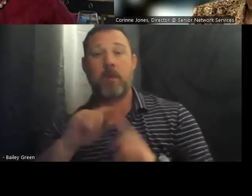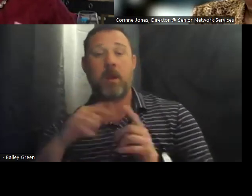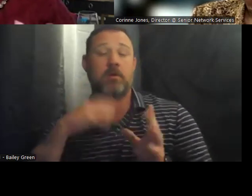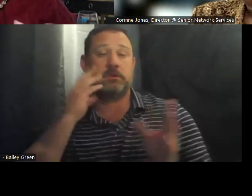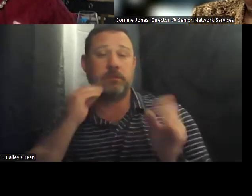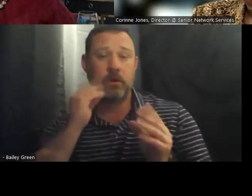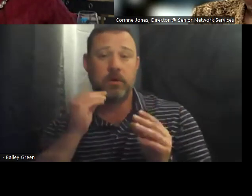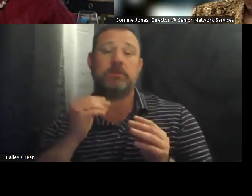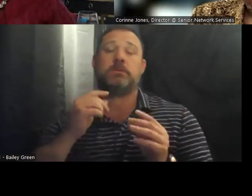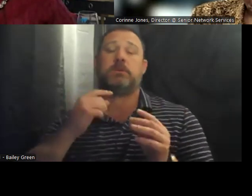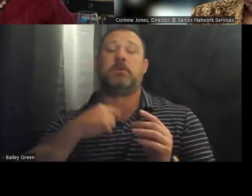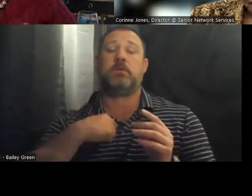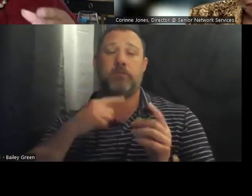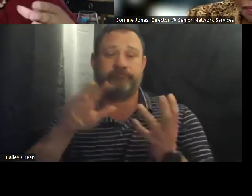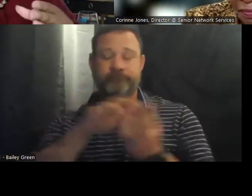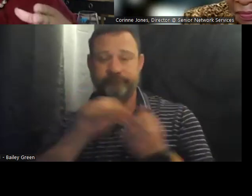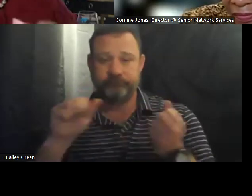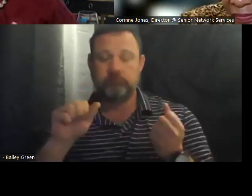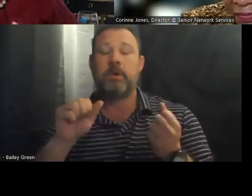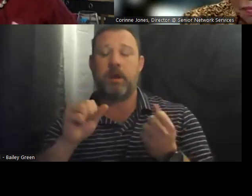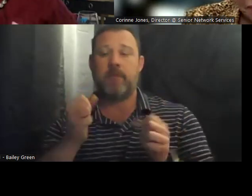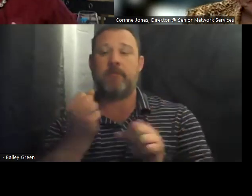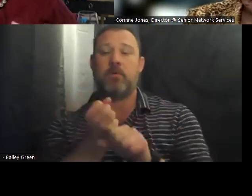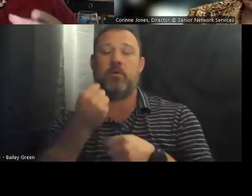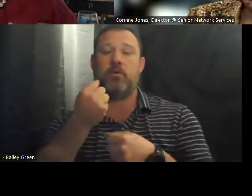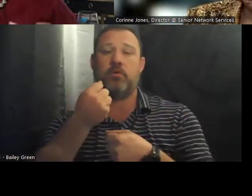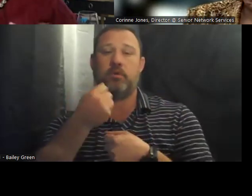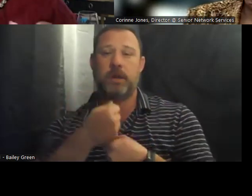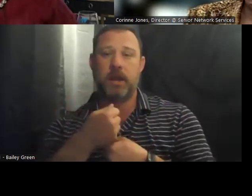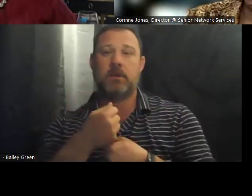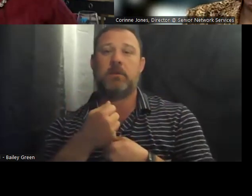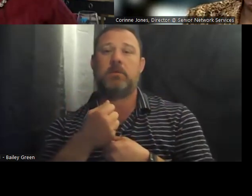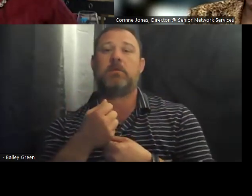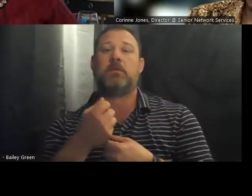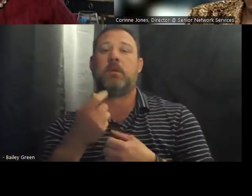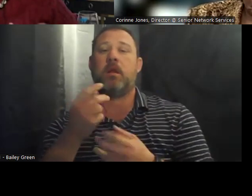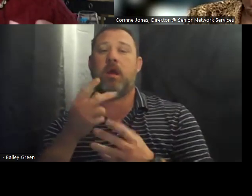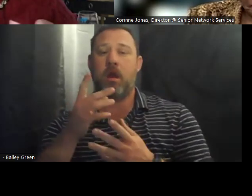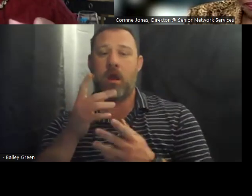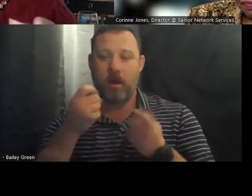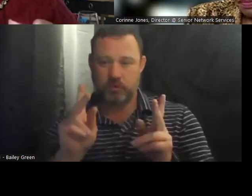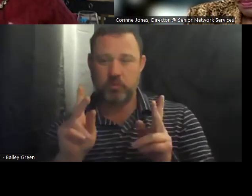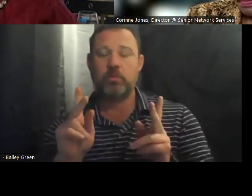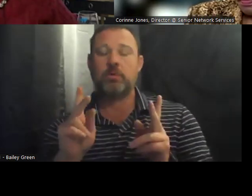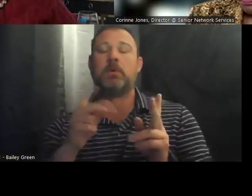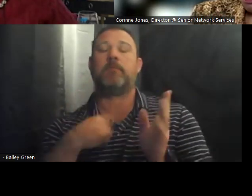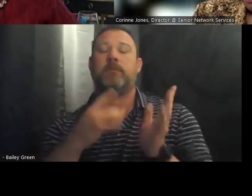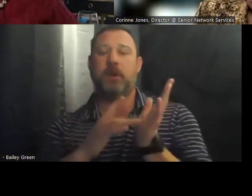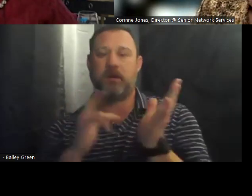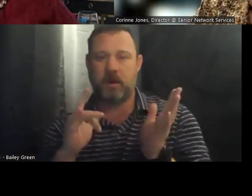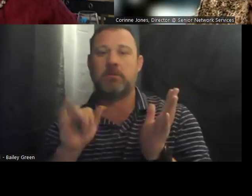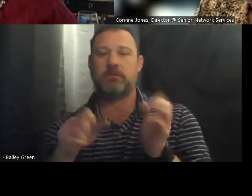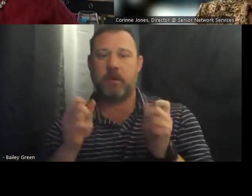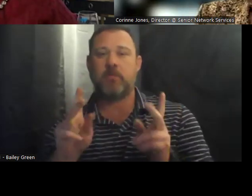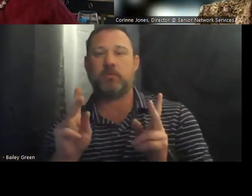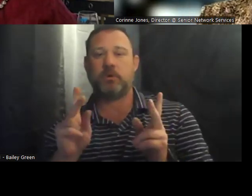hard knocks and our disasters have created an element of opportunity, and we've taken advantage of that. And